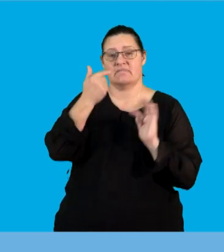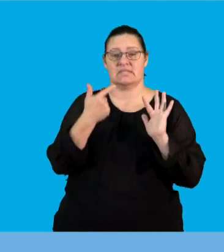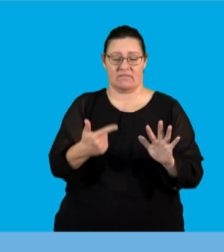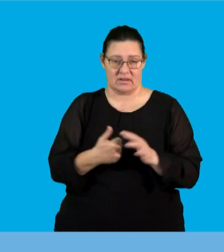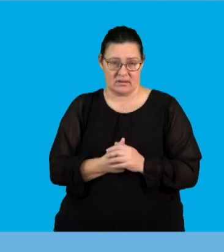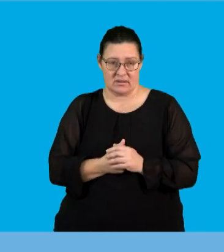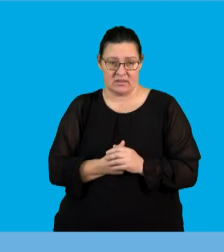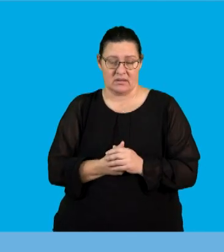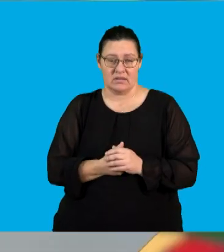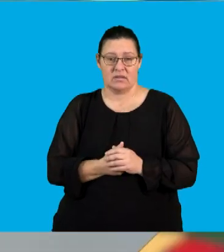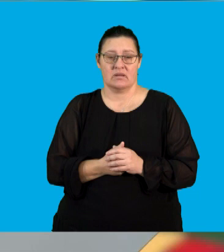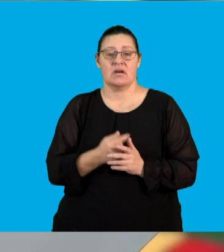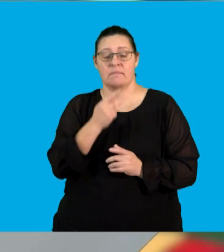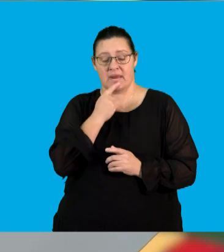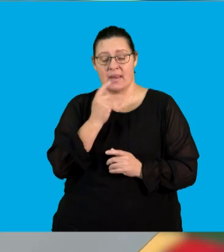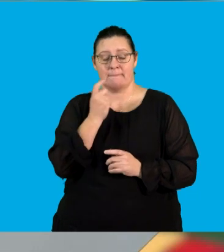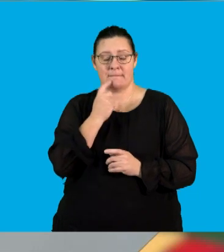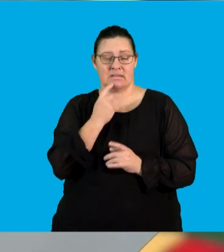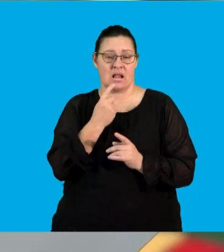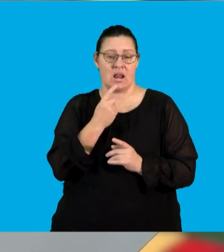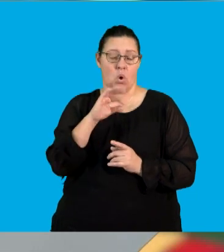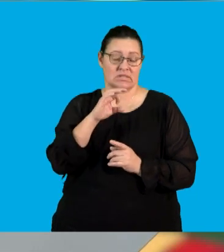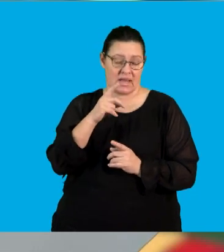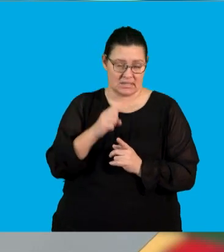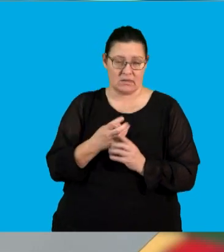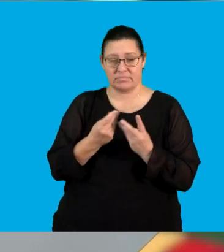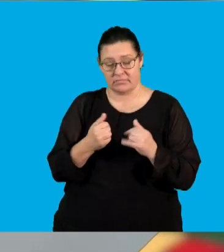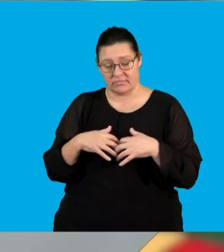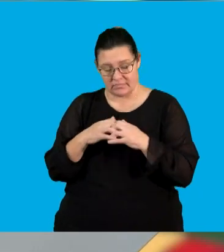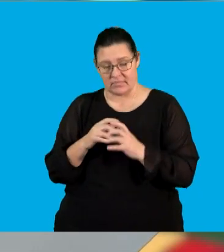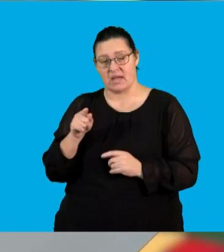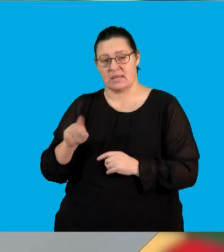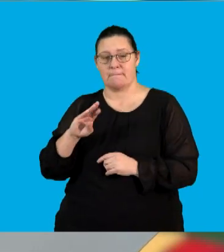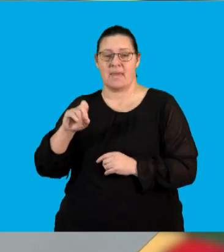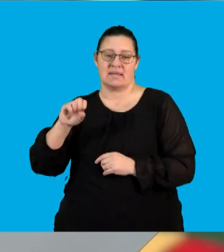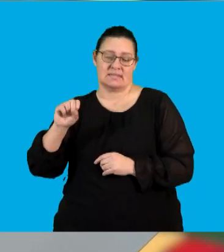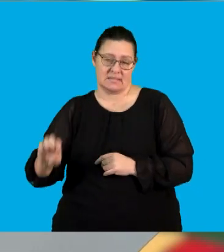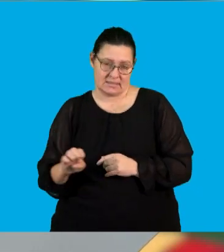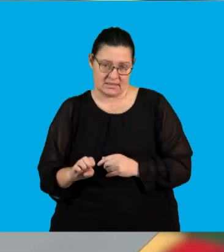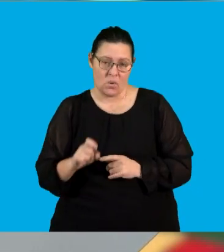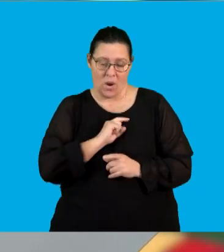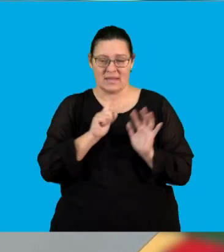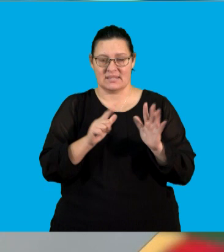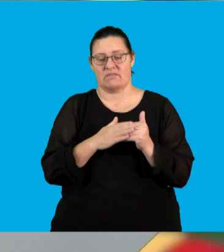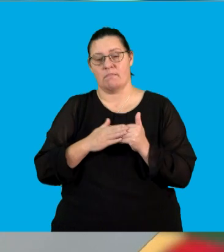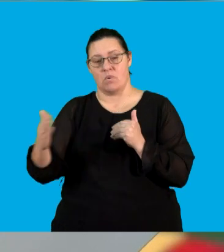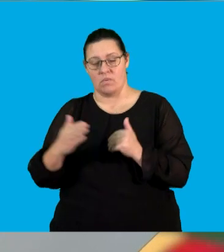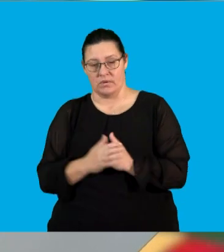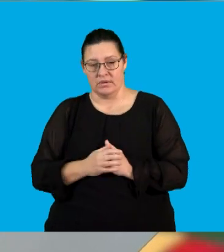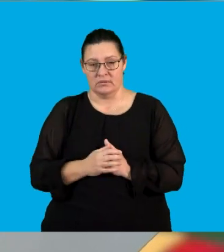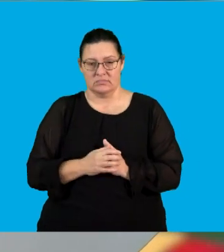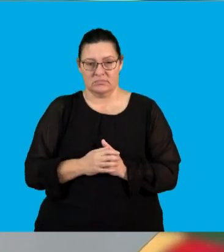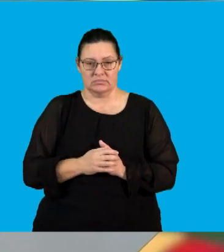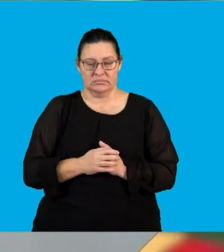7. That means when we have a metal oxide dissolved in water to make a solution, then the solution will have a pH that is above